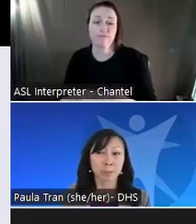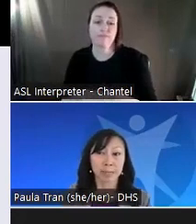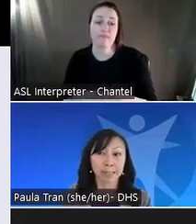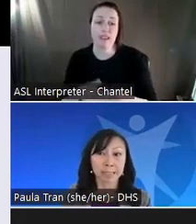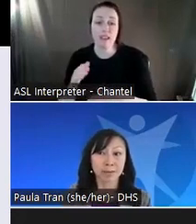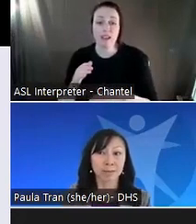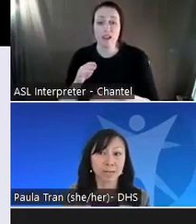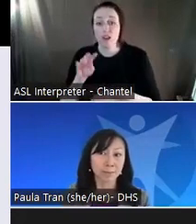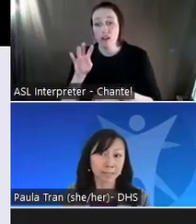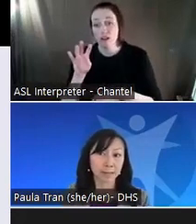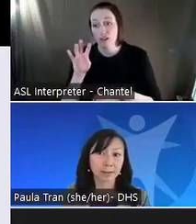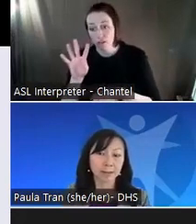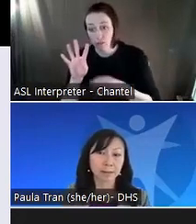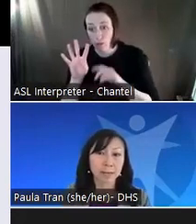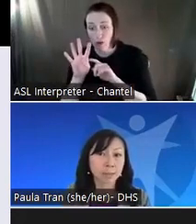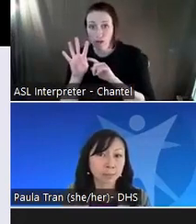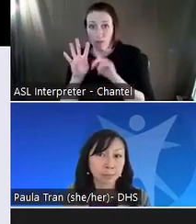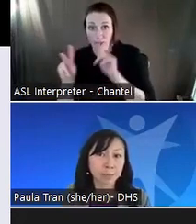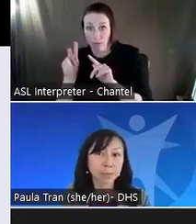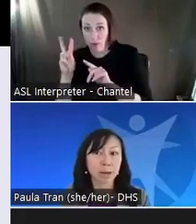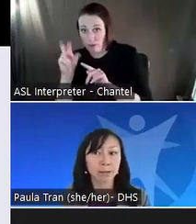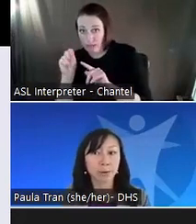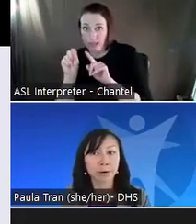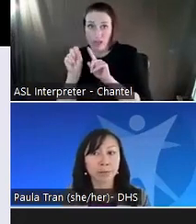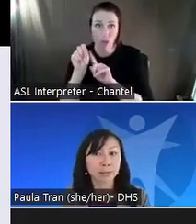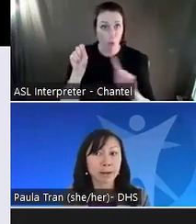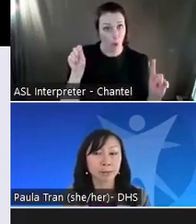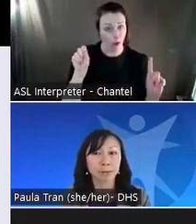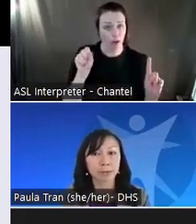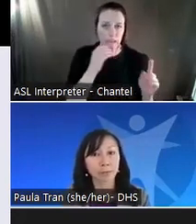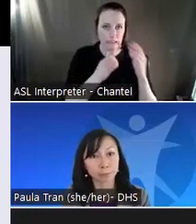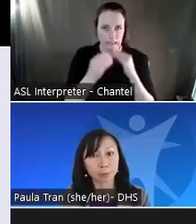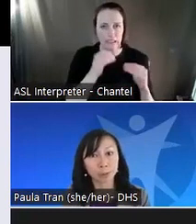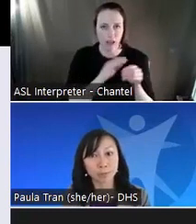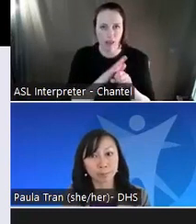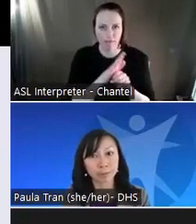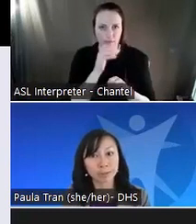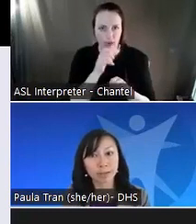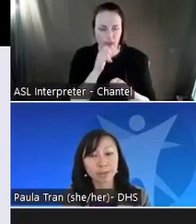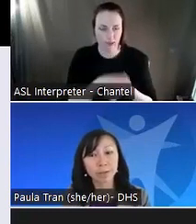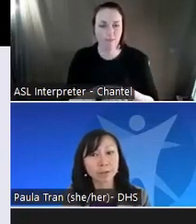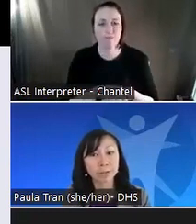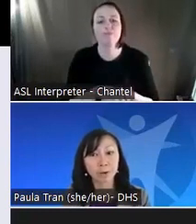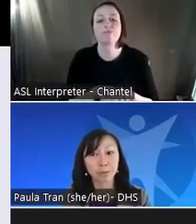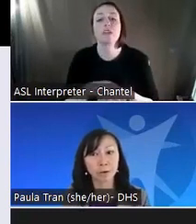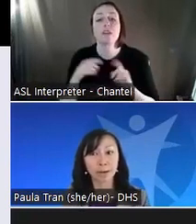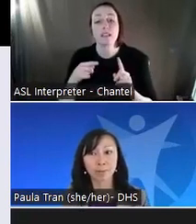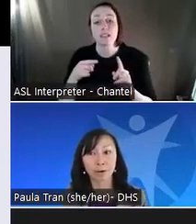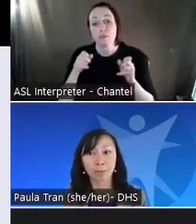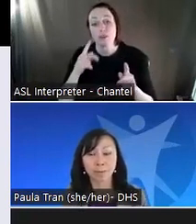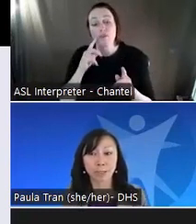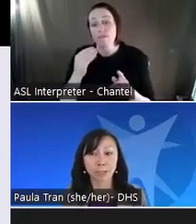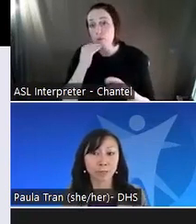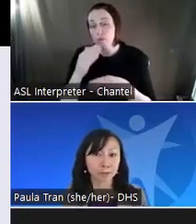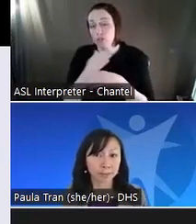and vegetables at least 5 times a day. The Double Up Food Bucks pilot program is an opportunity for food share members to increase their overall buying